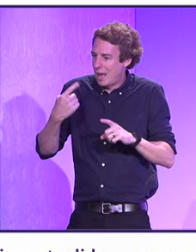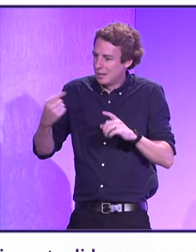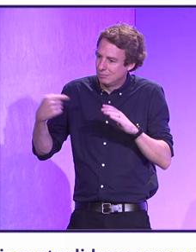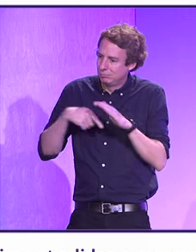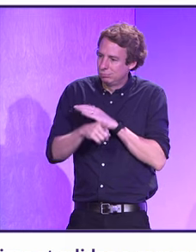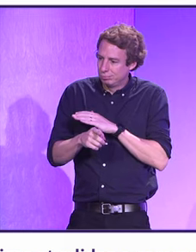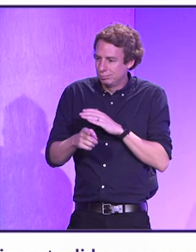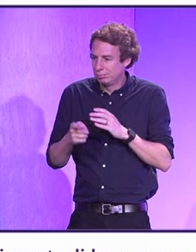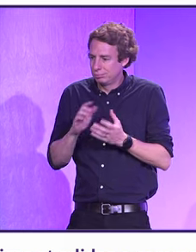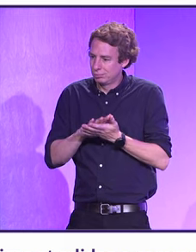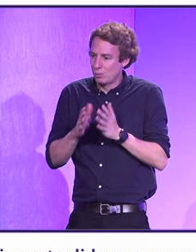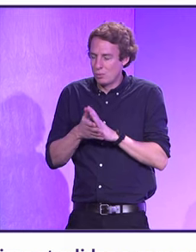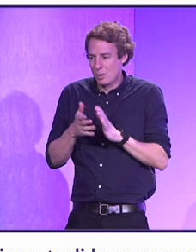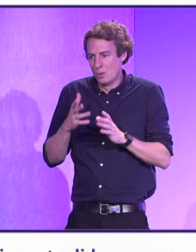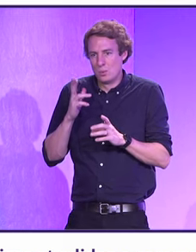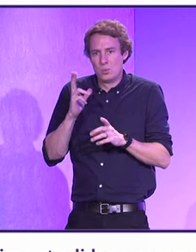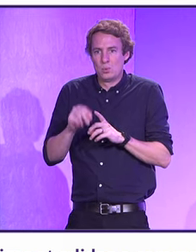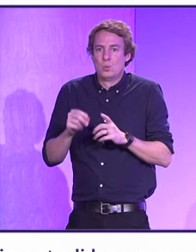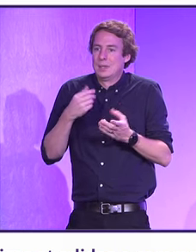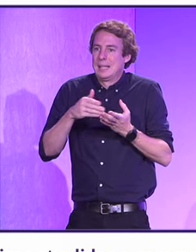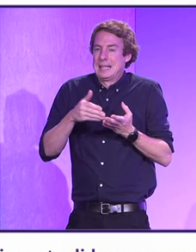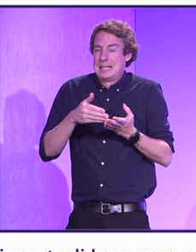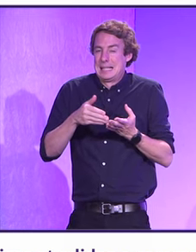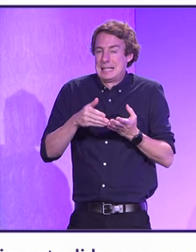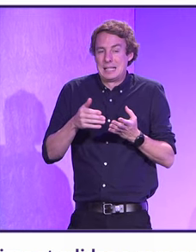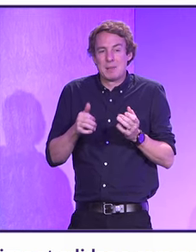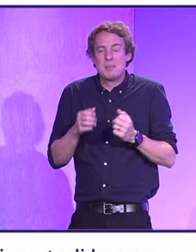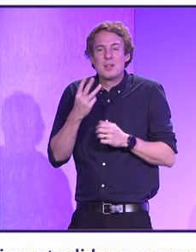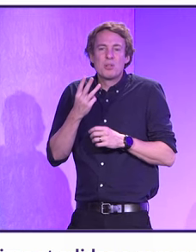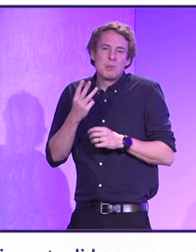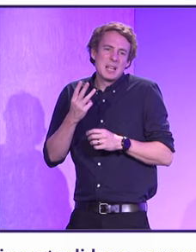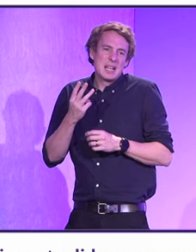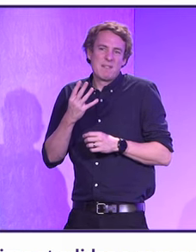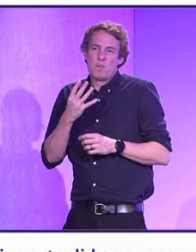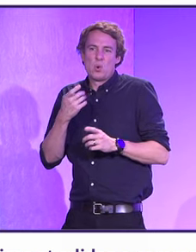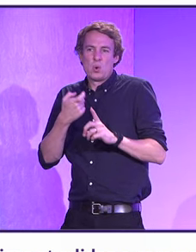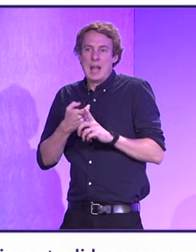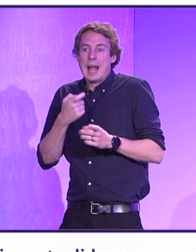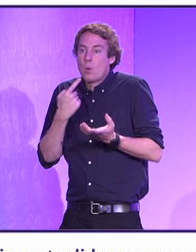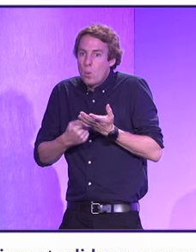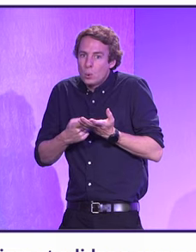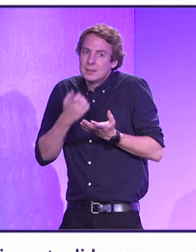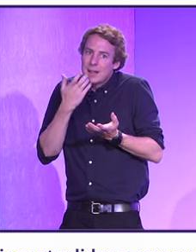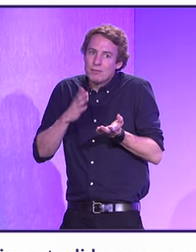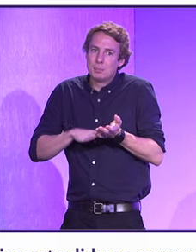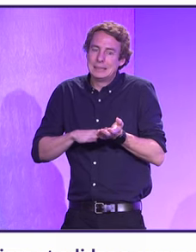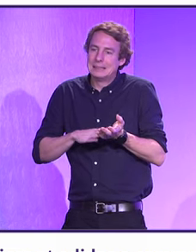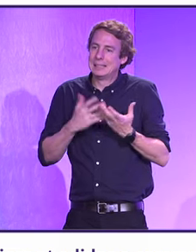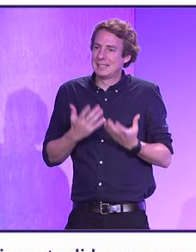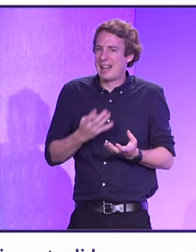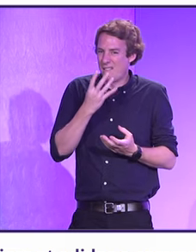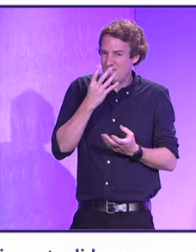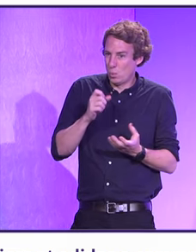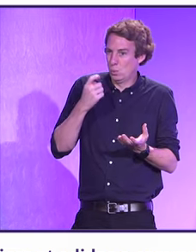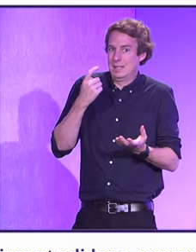to make it faster. So our platform before was able to handle 3 to 4K orders per minute. Our current platform can